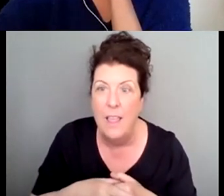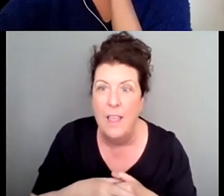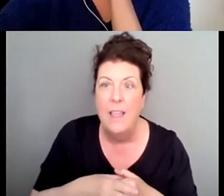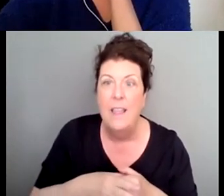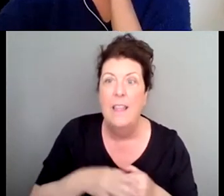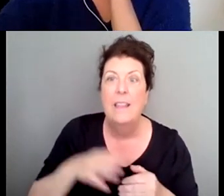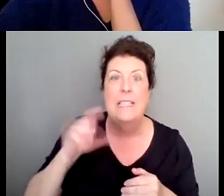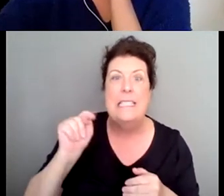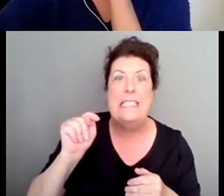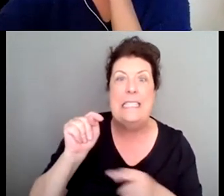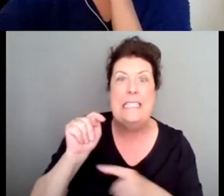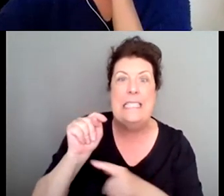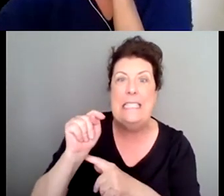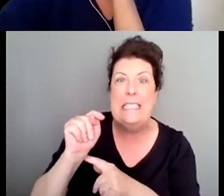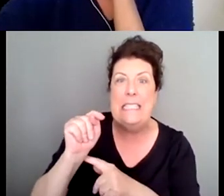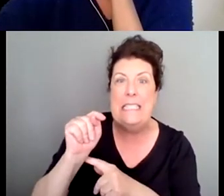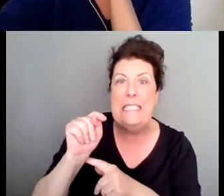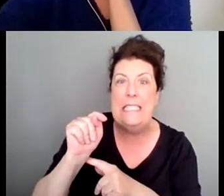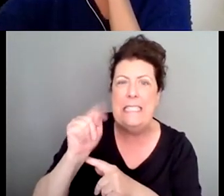Wolf 2?